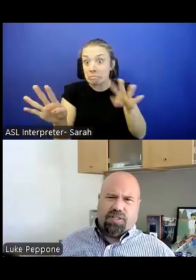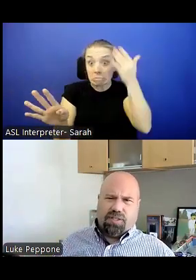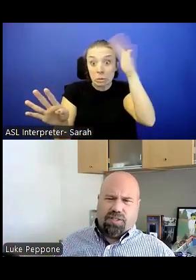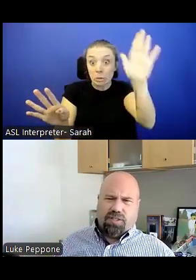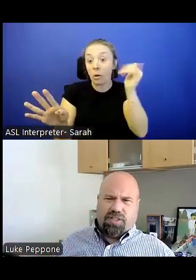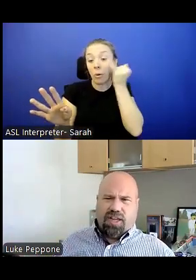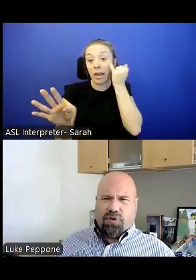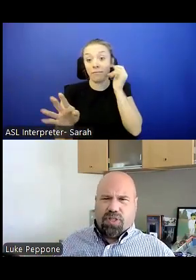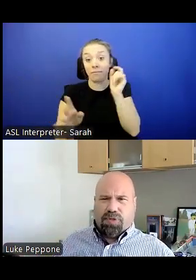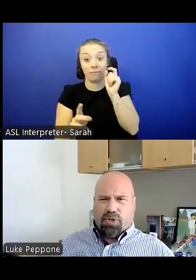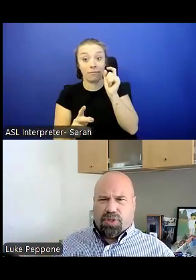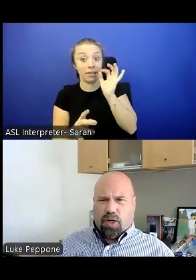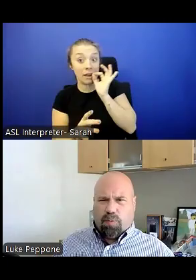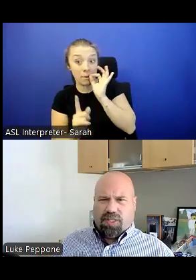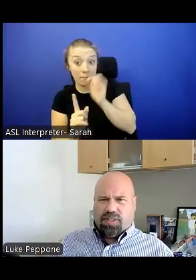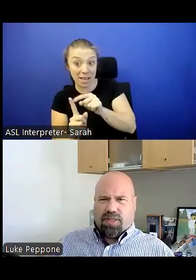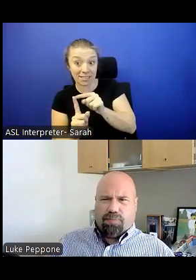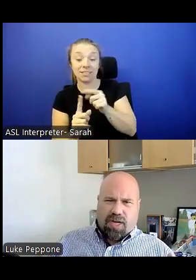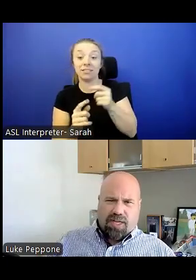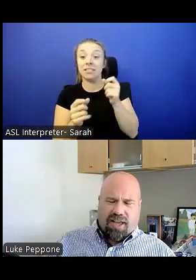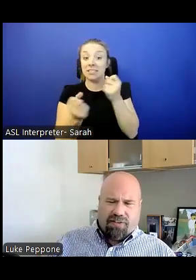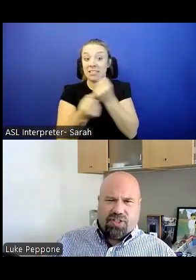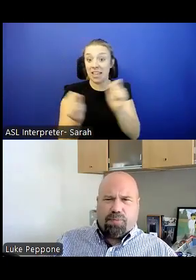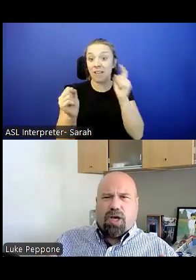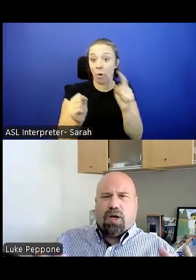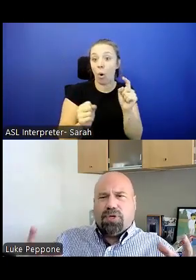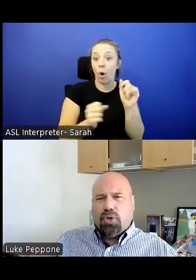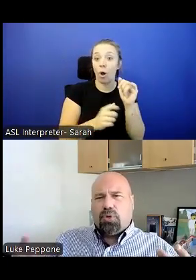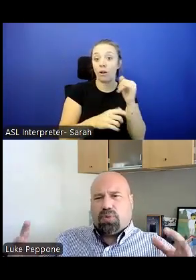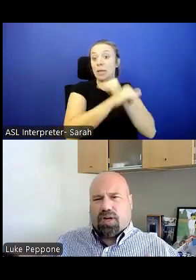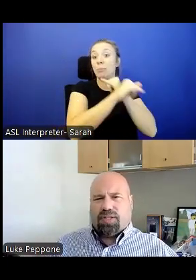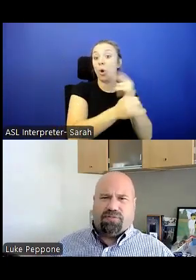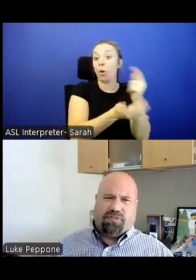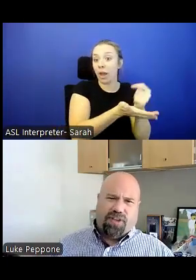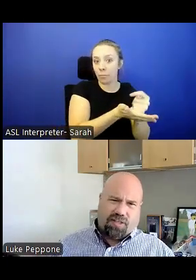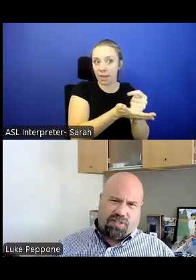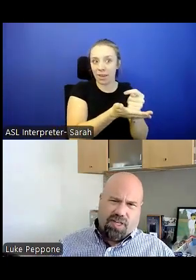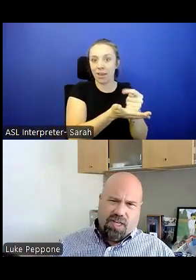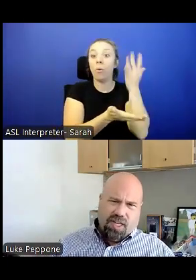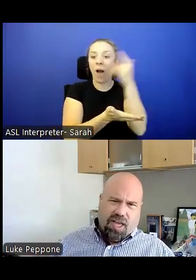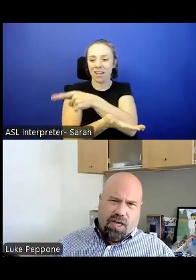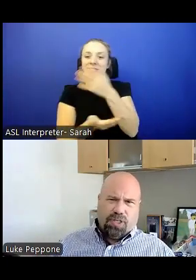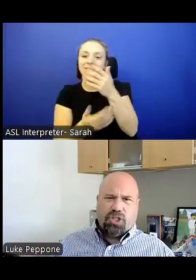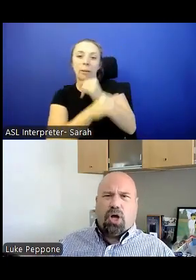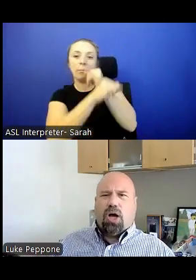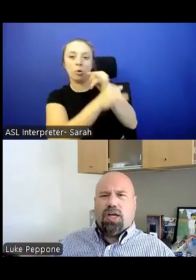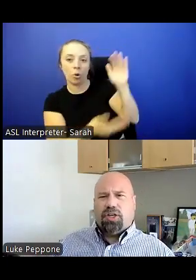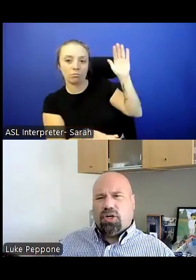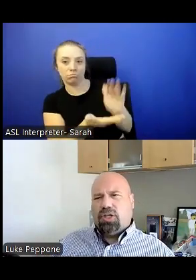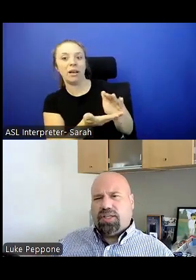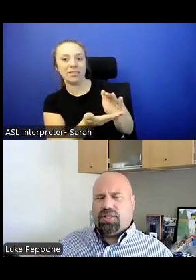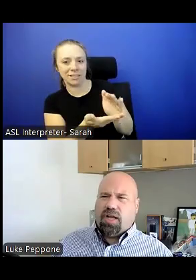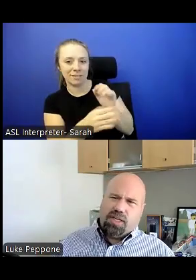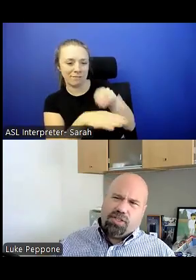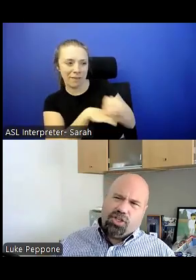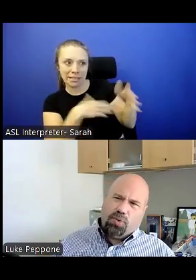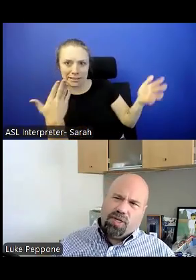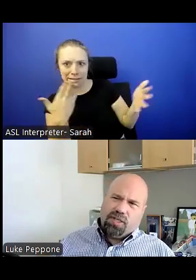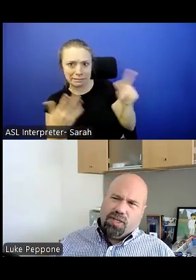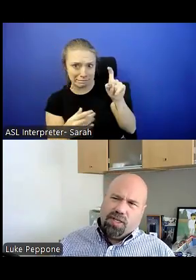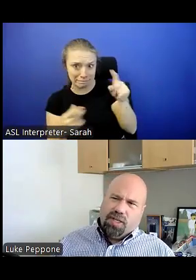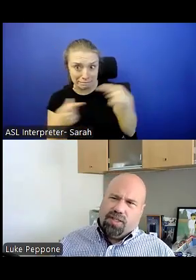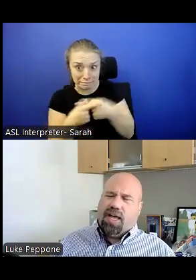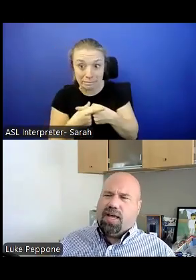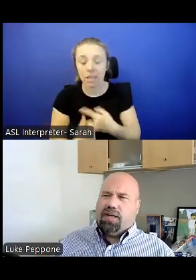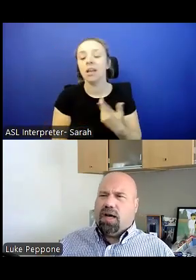cannabis is safe with immunotherapy since it might have some immunosuppressive effects. And we saw in early studies